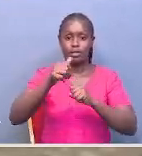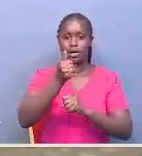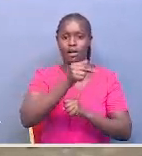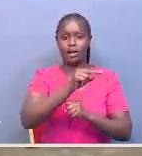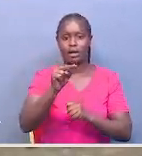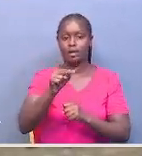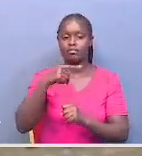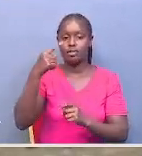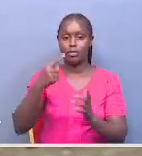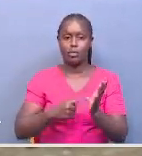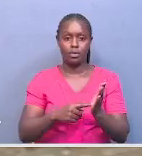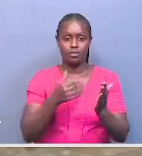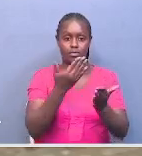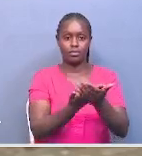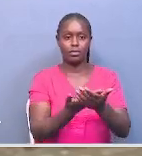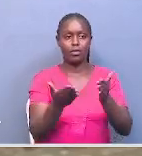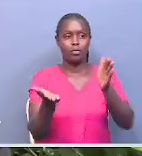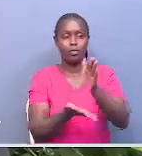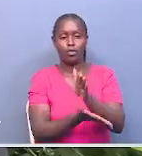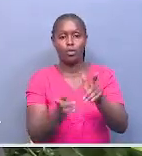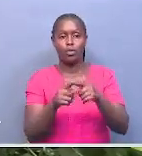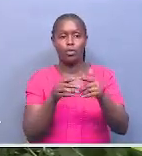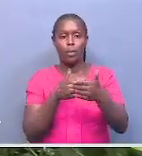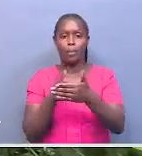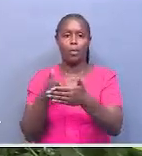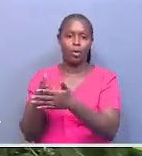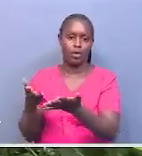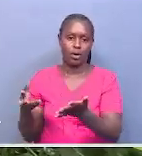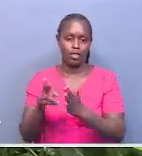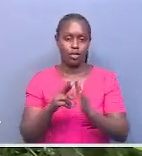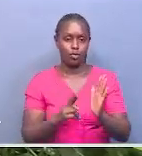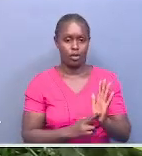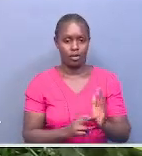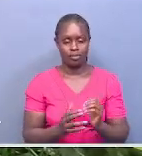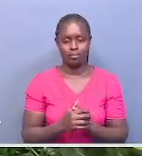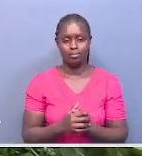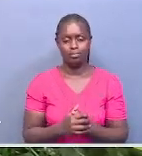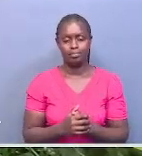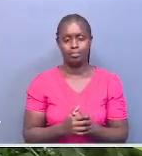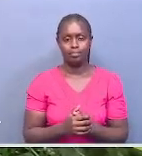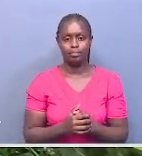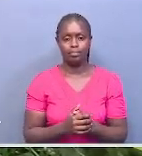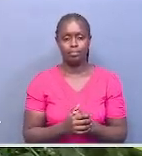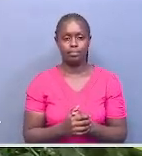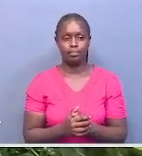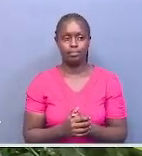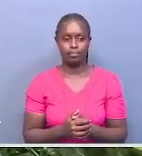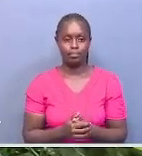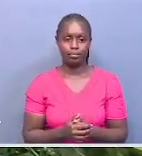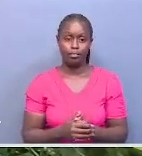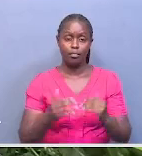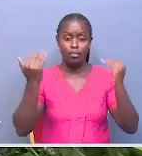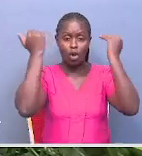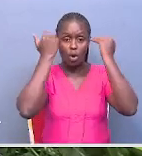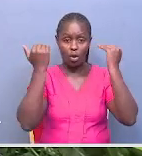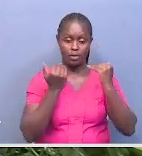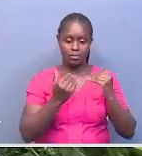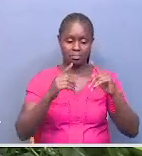filed an appeal to block the rulings further. The courts have talked. The HR team has